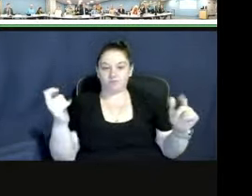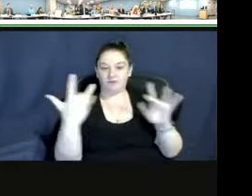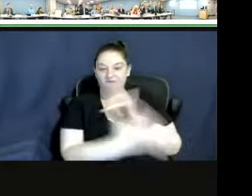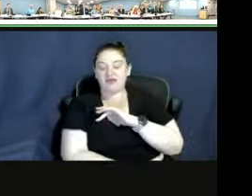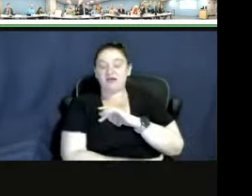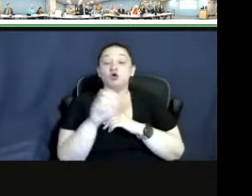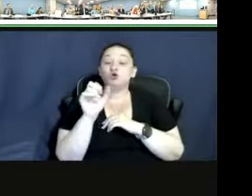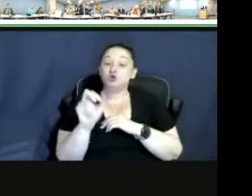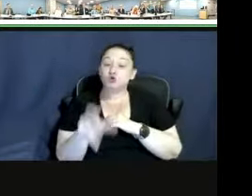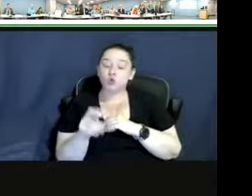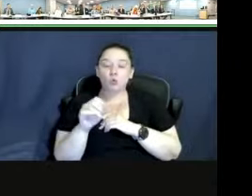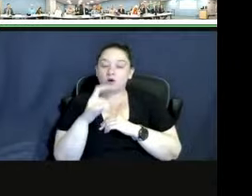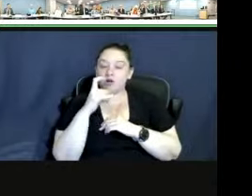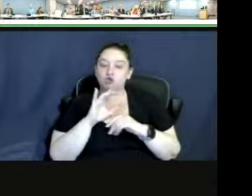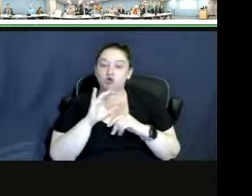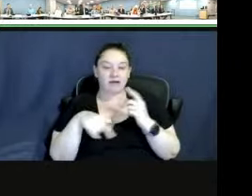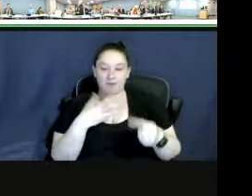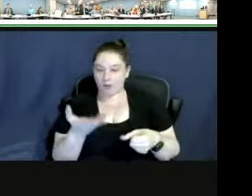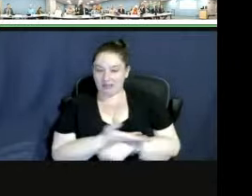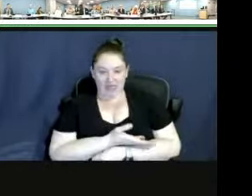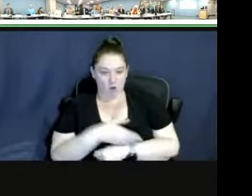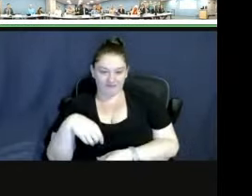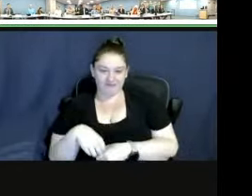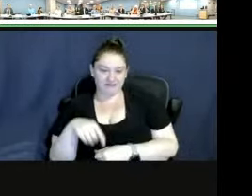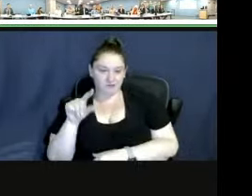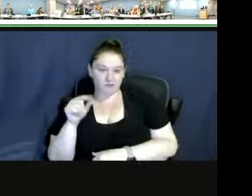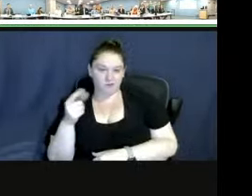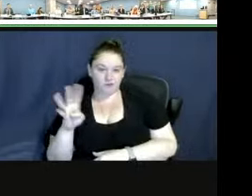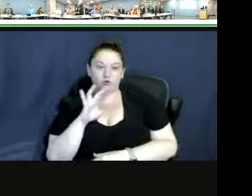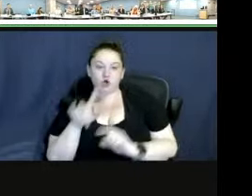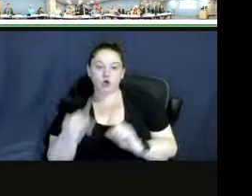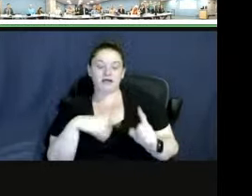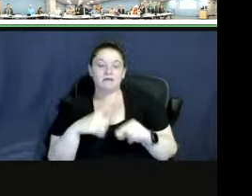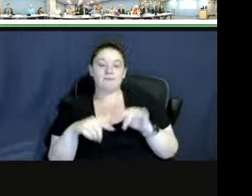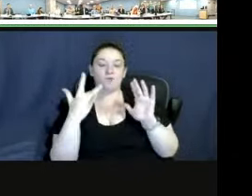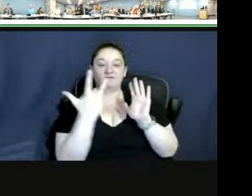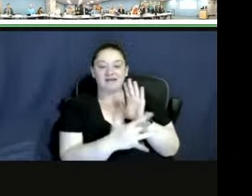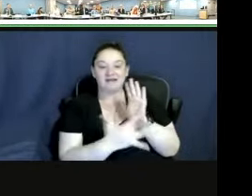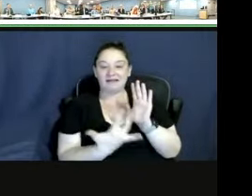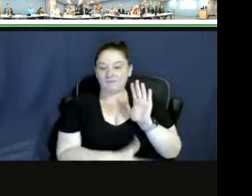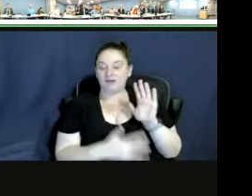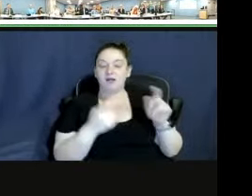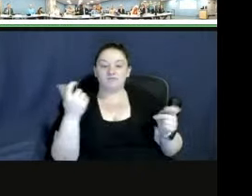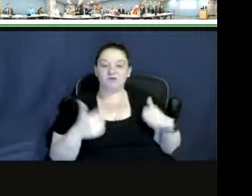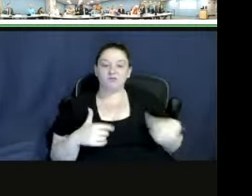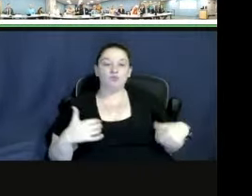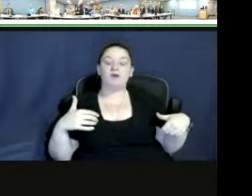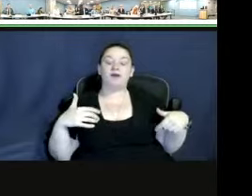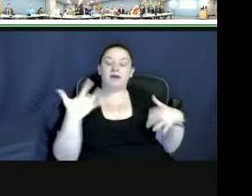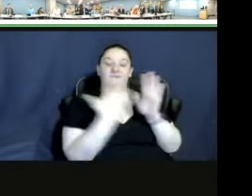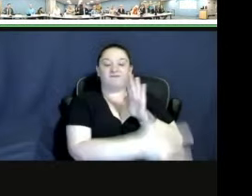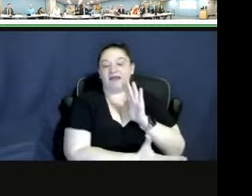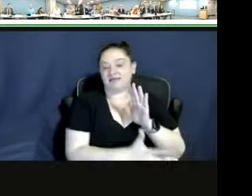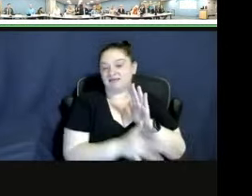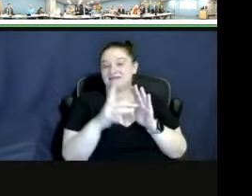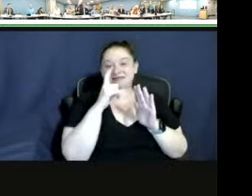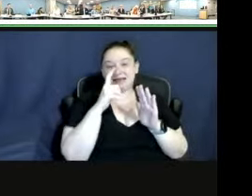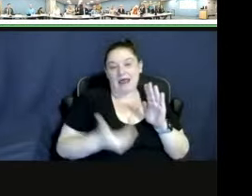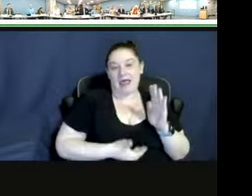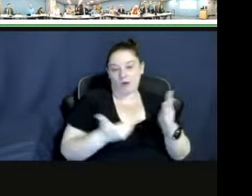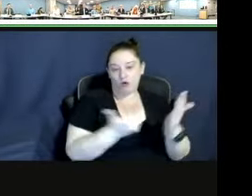about layoffs in 2024. We're talking about eliminating vacancies, not hiring them, and you won't see them in the budgets going